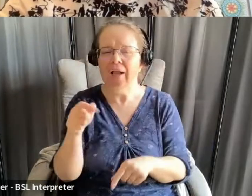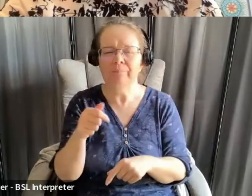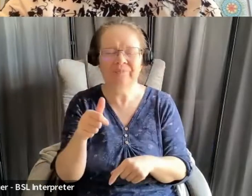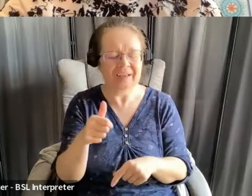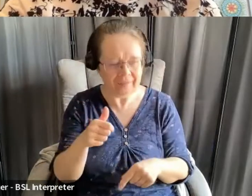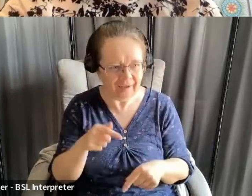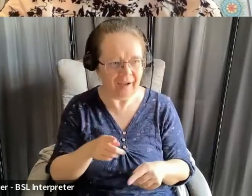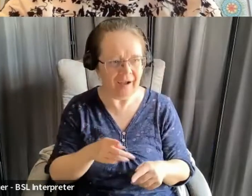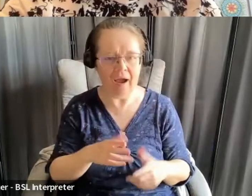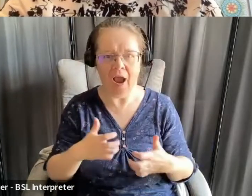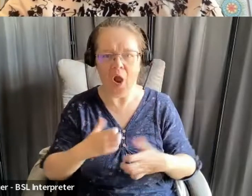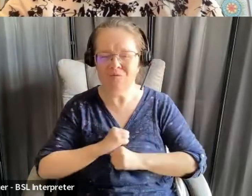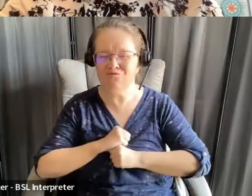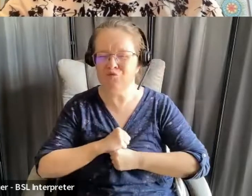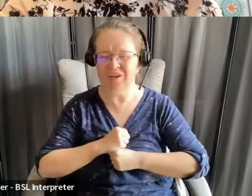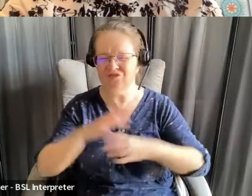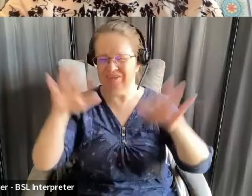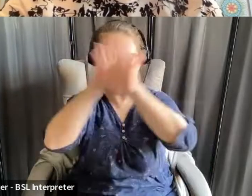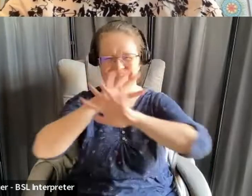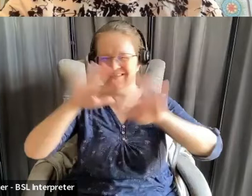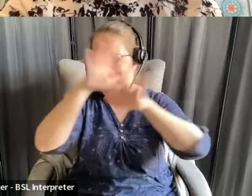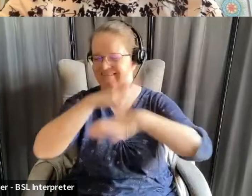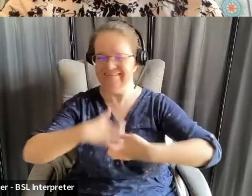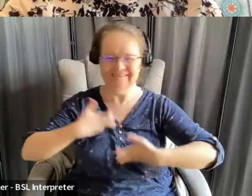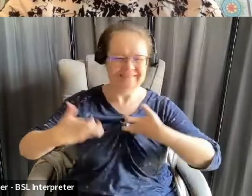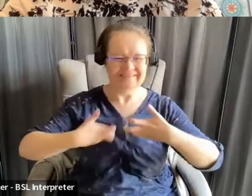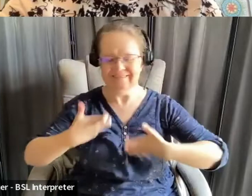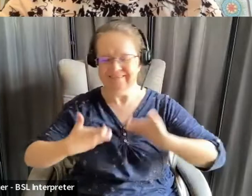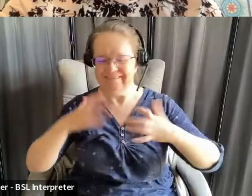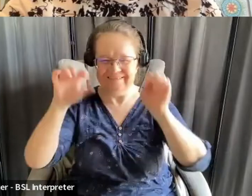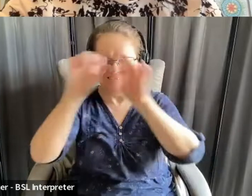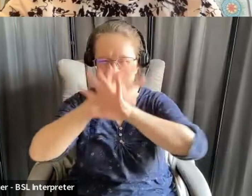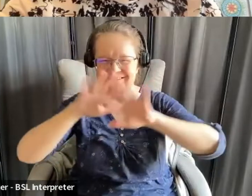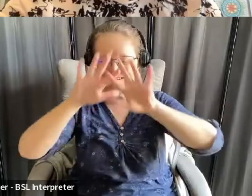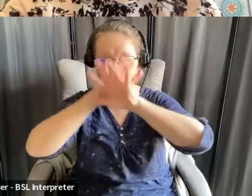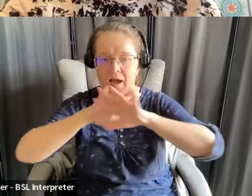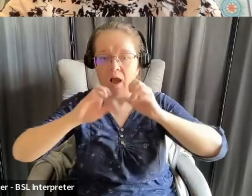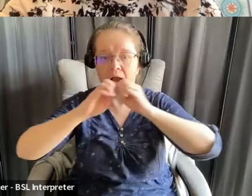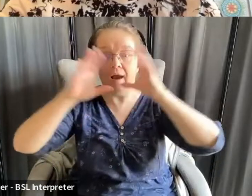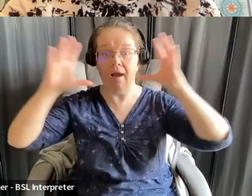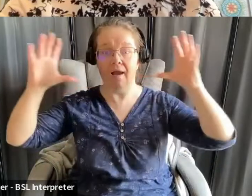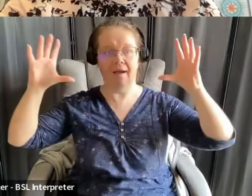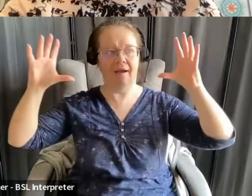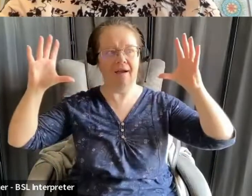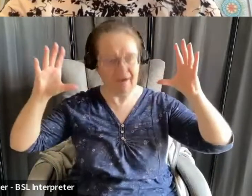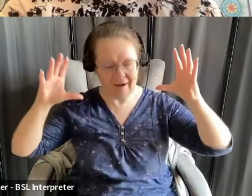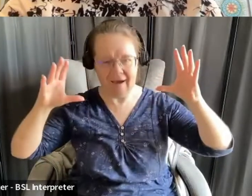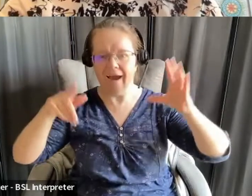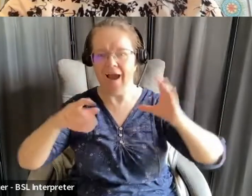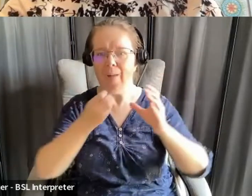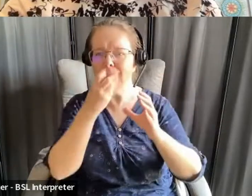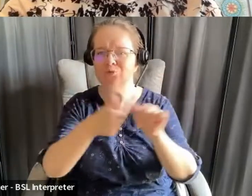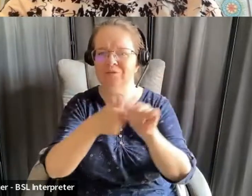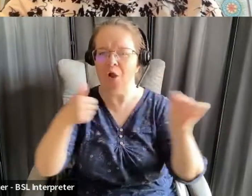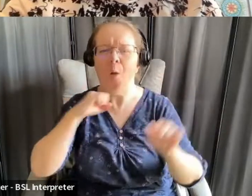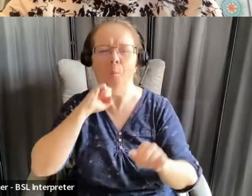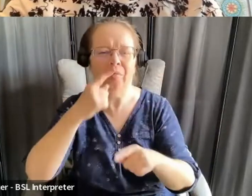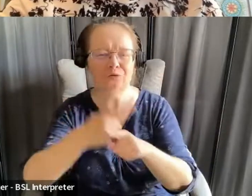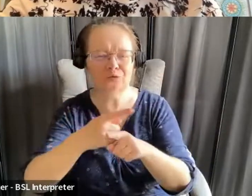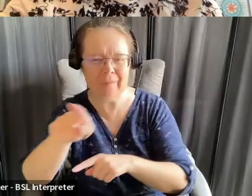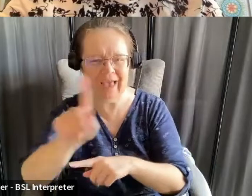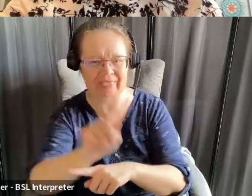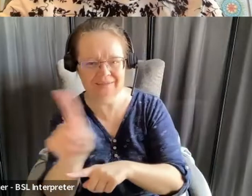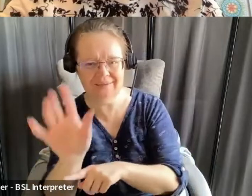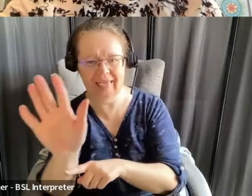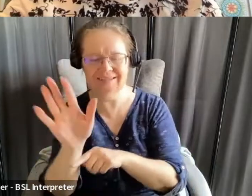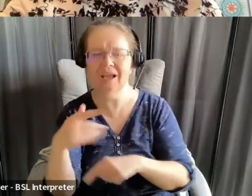out of the frustration, has evolved this beautiful company, which we're going to get into. I also now want